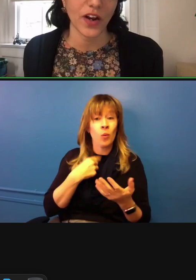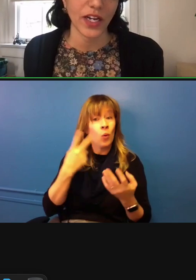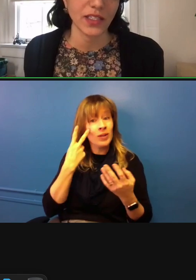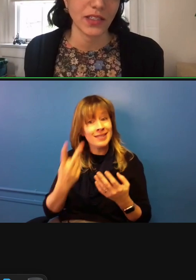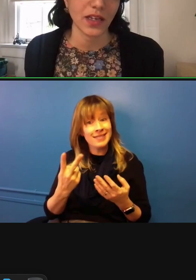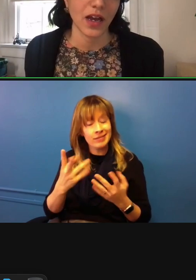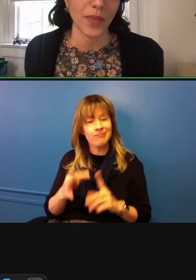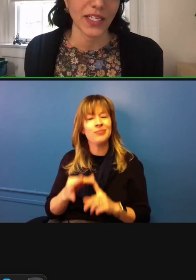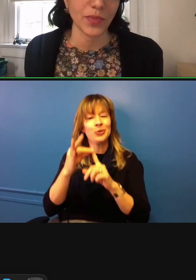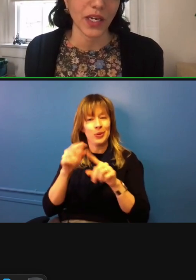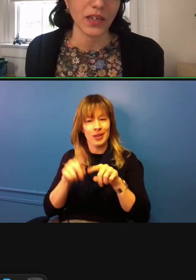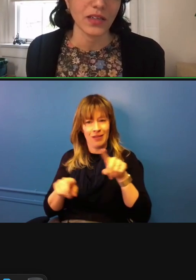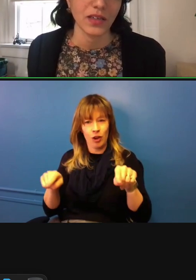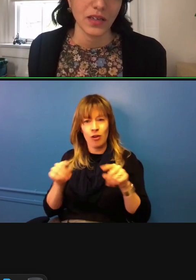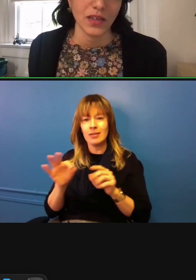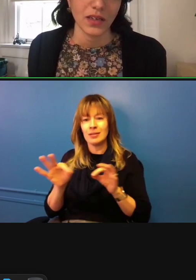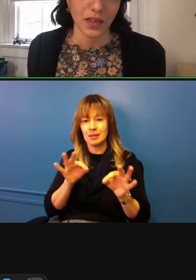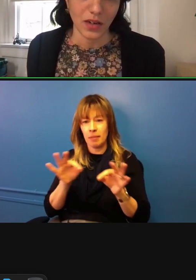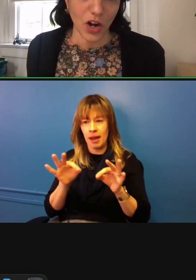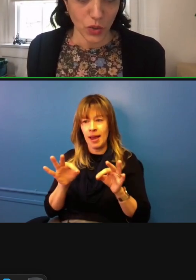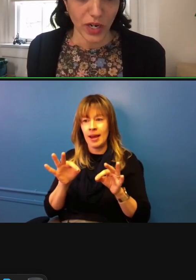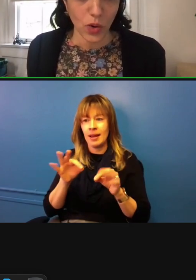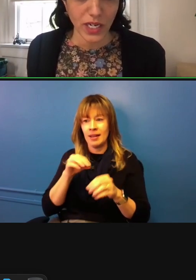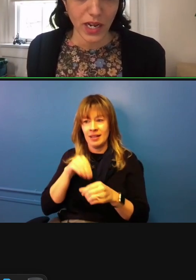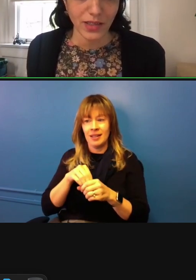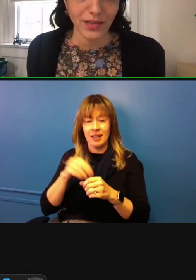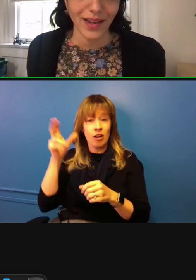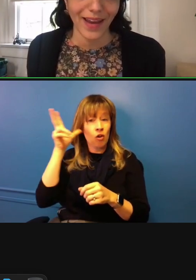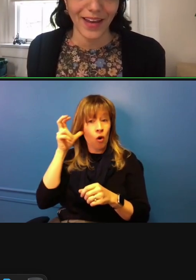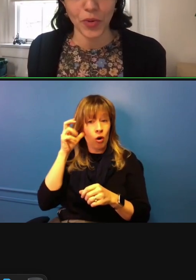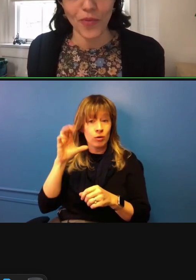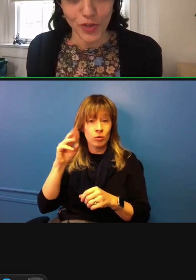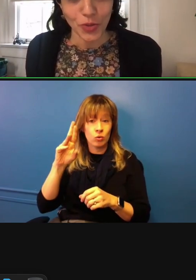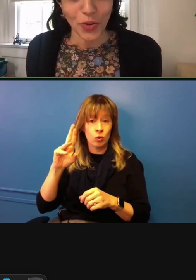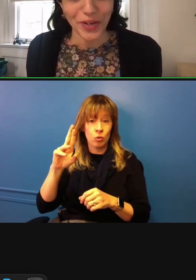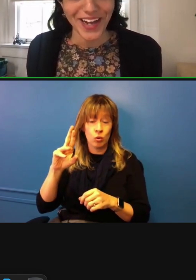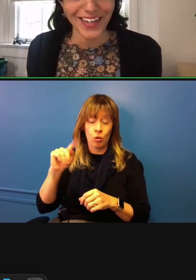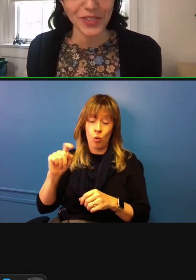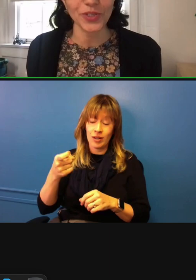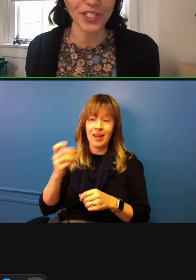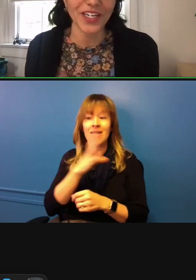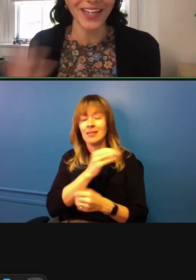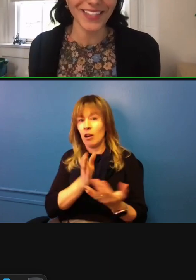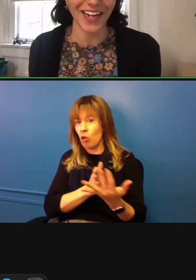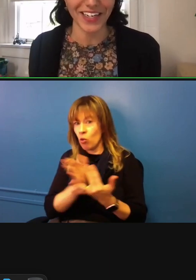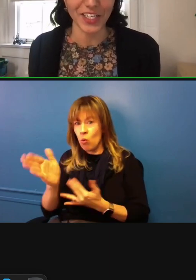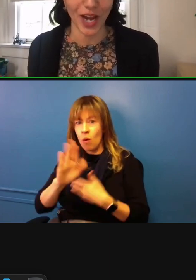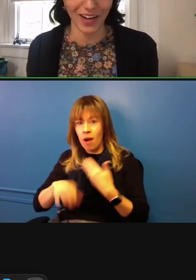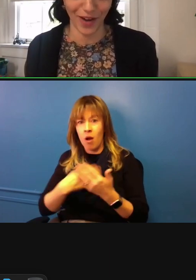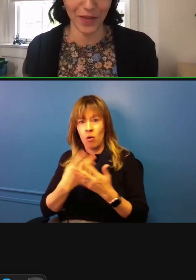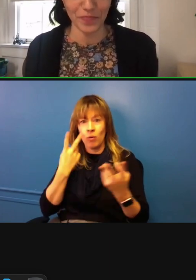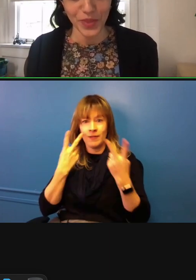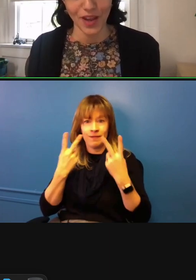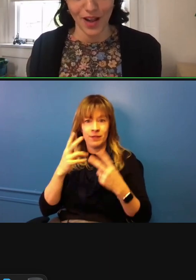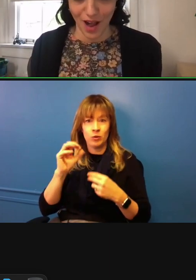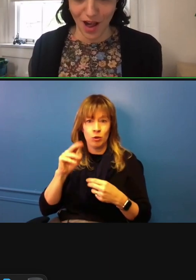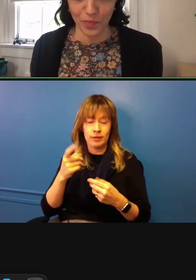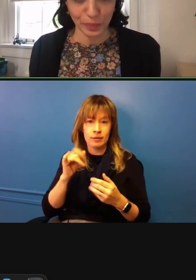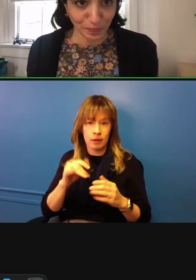there's unique variance explained in auditory cortex and throughout visual cortex, which is a nice sanity check,